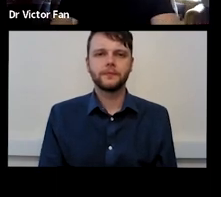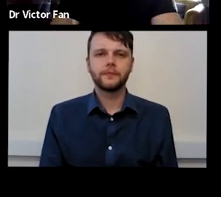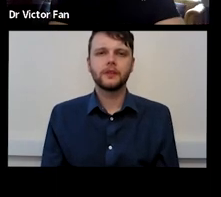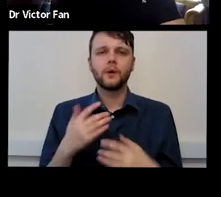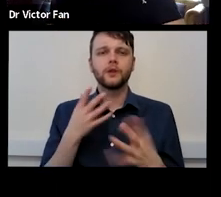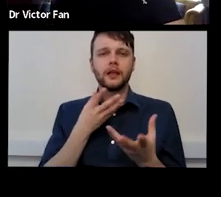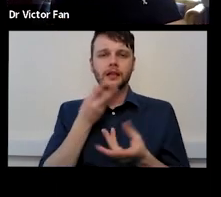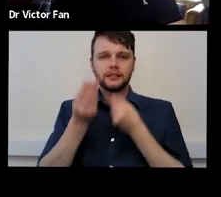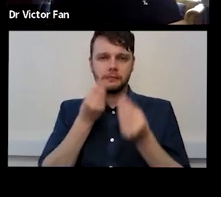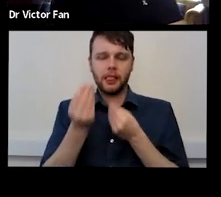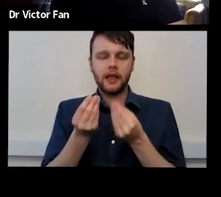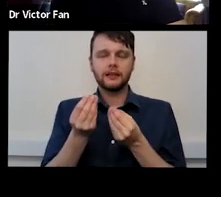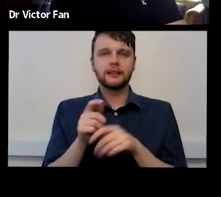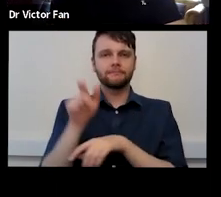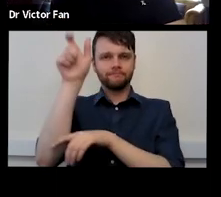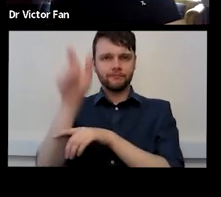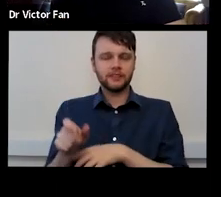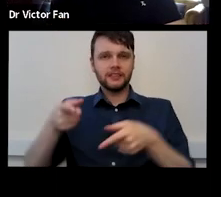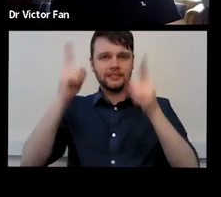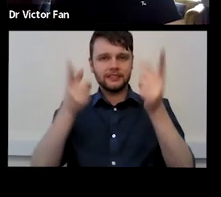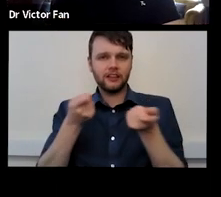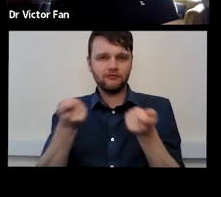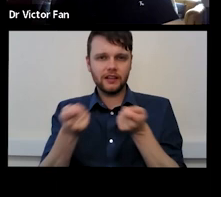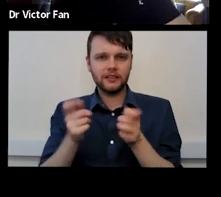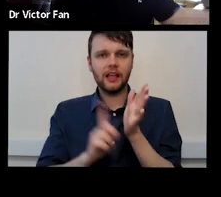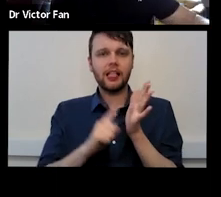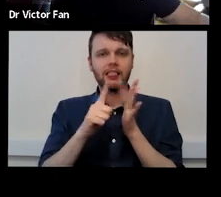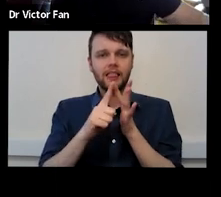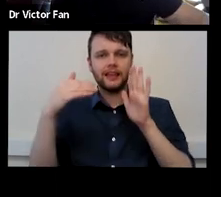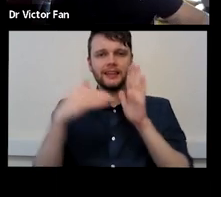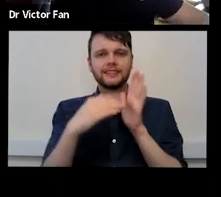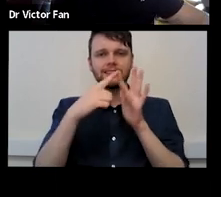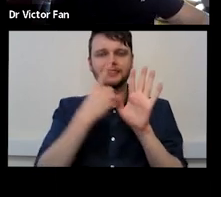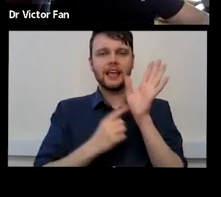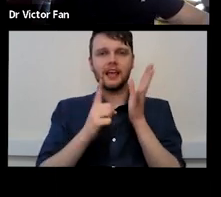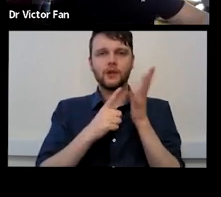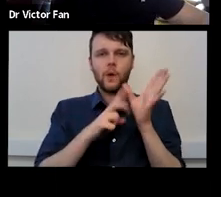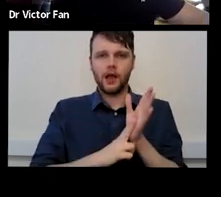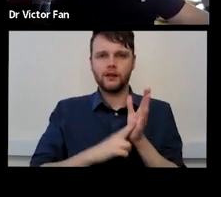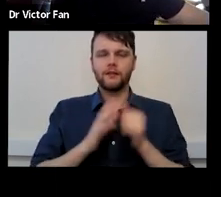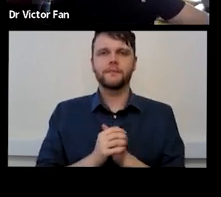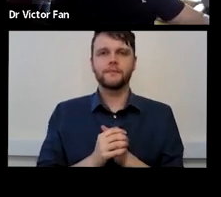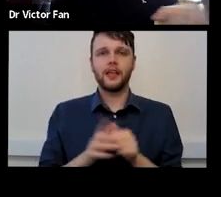you director Li Ziyuan a little bit. Li Ziyuan